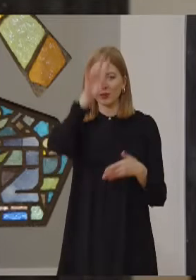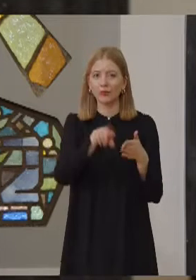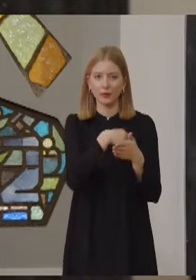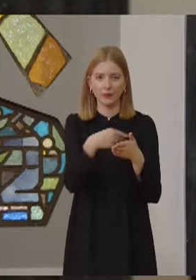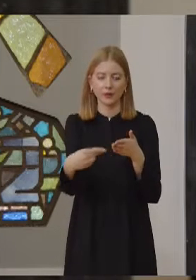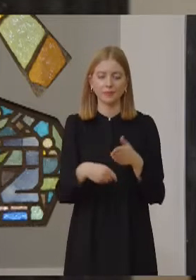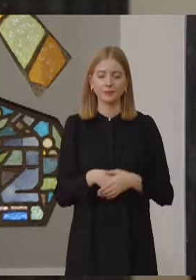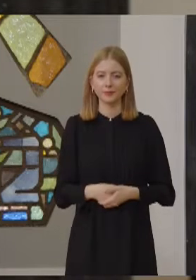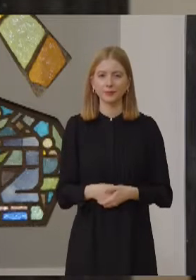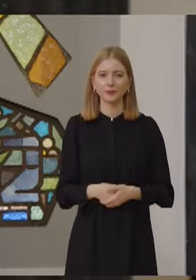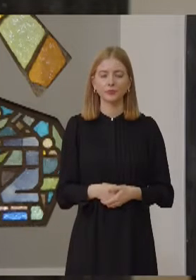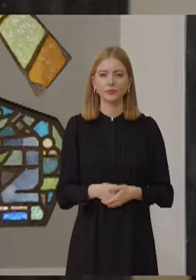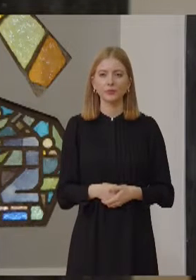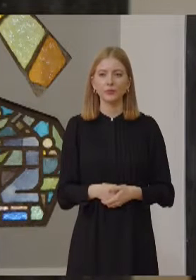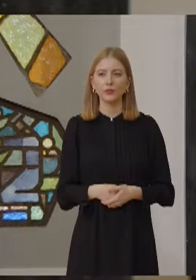mission impossible.